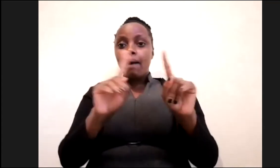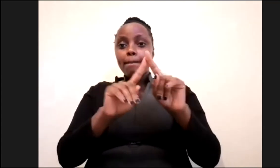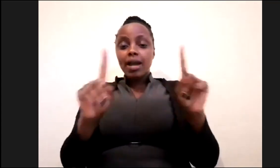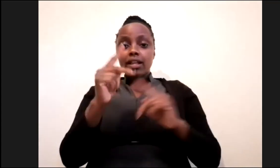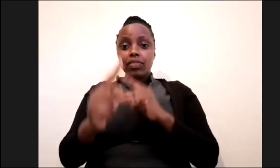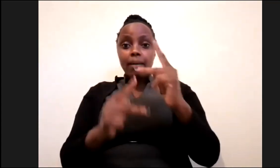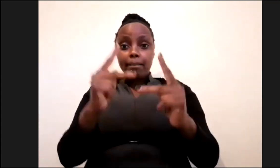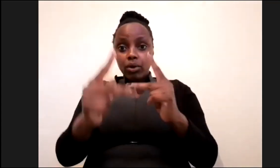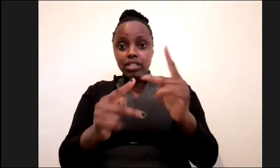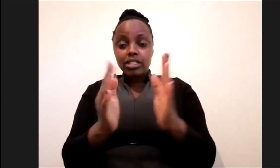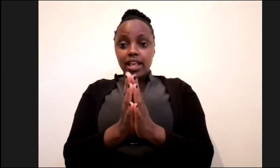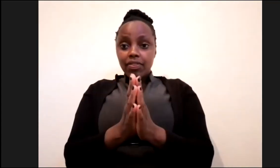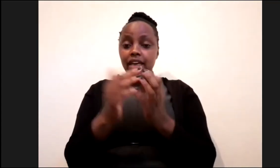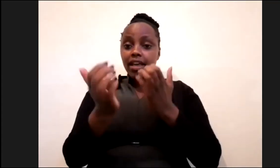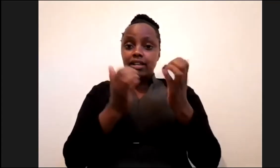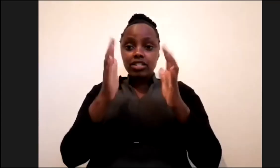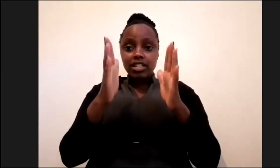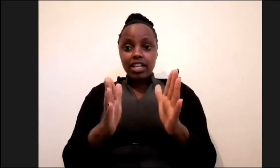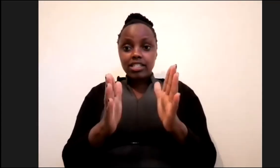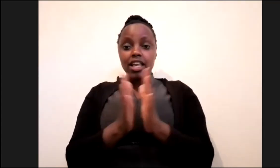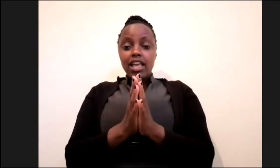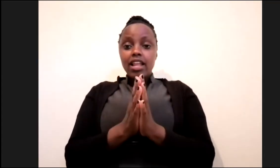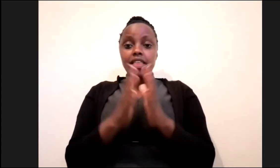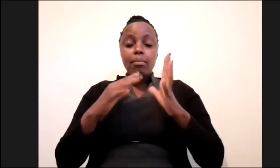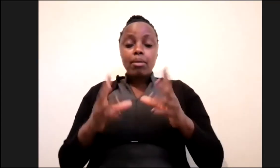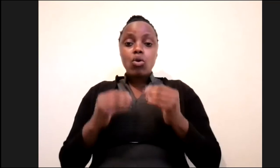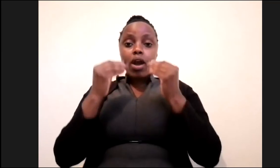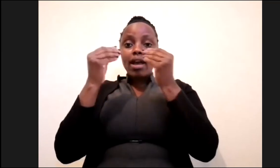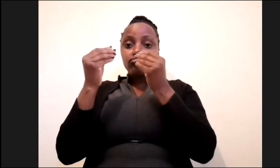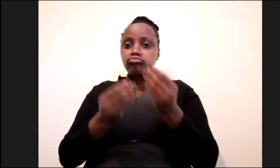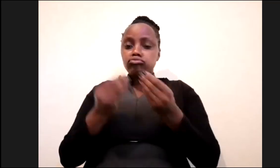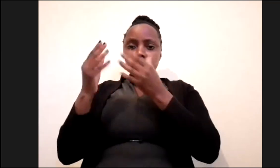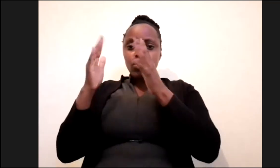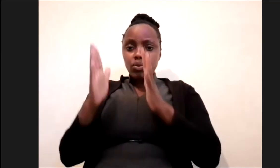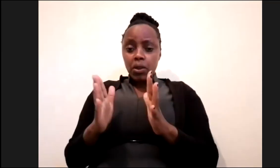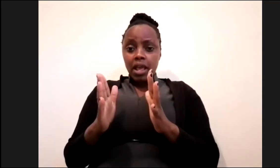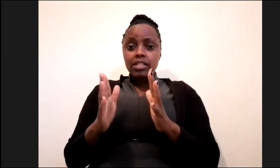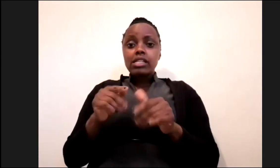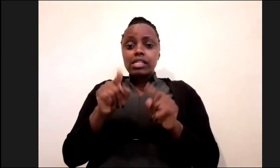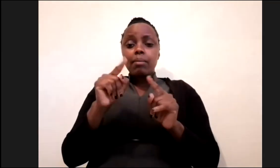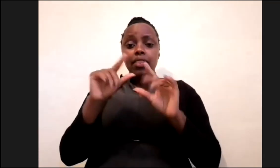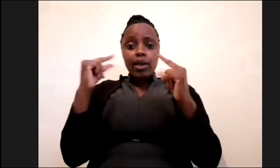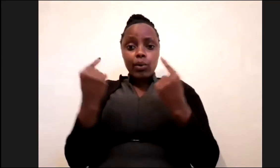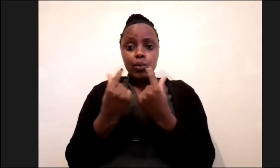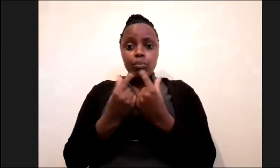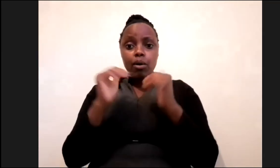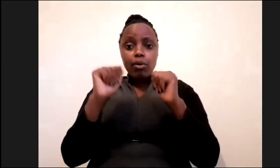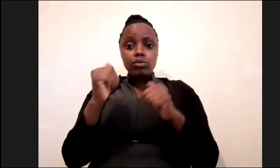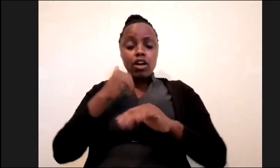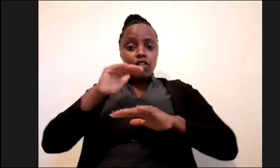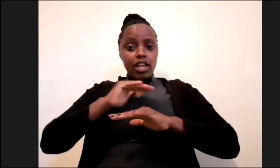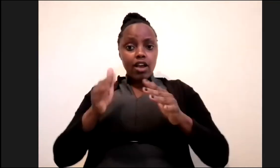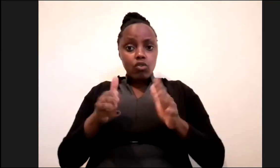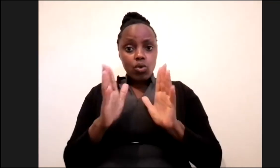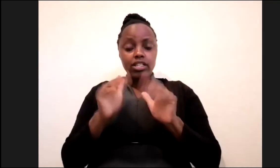and traders or exporters can help in terms of means, the group to have enough means to